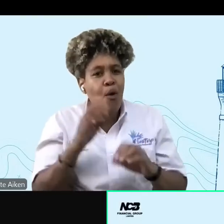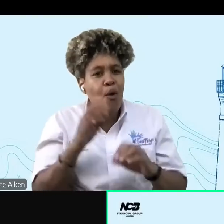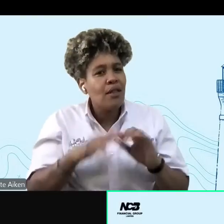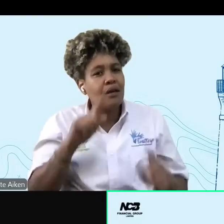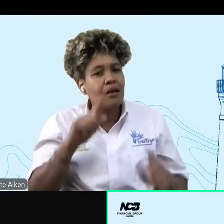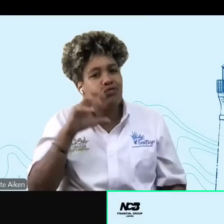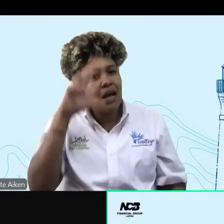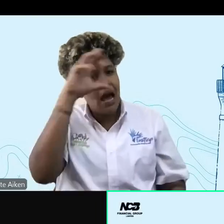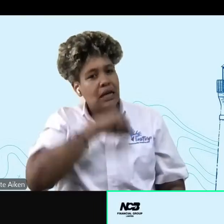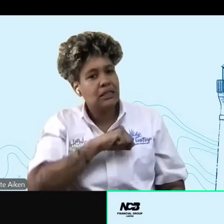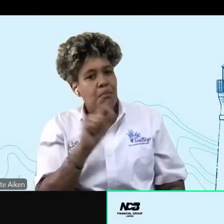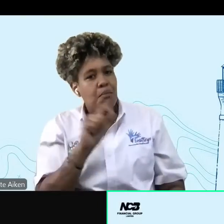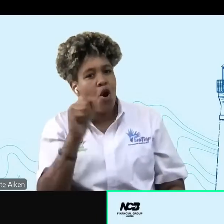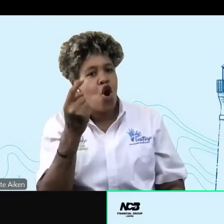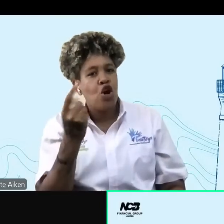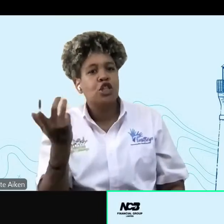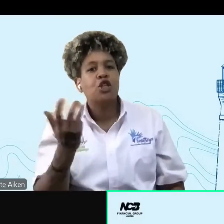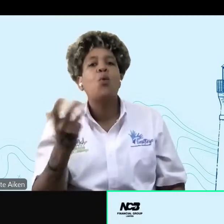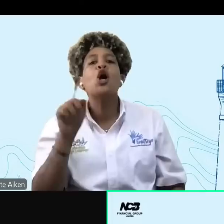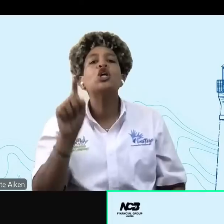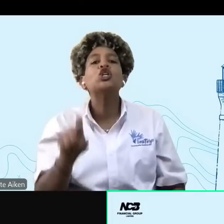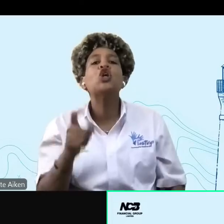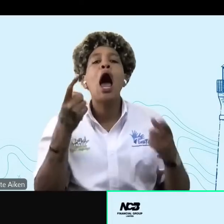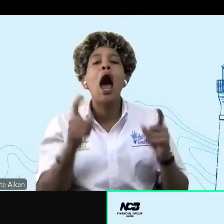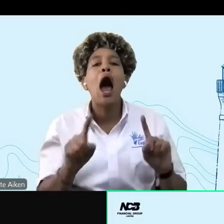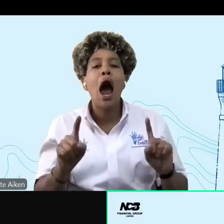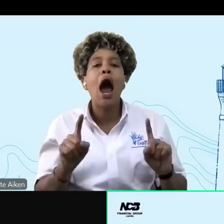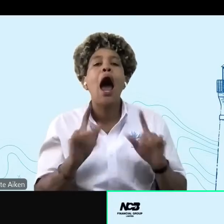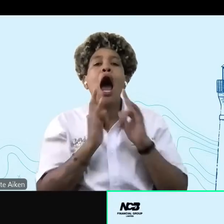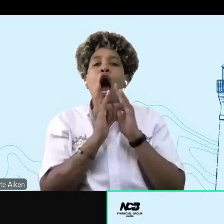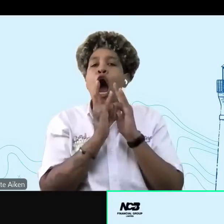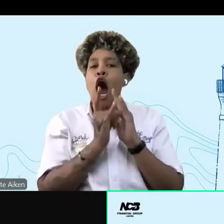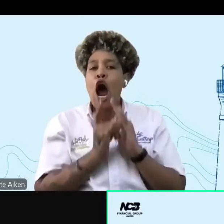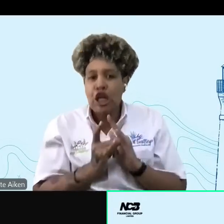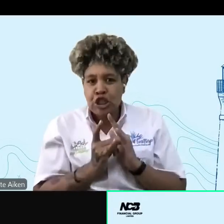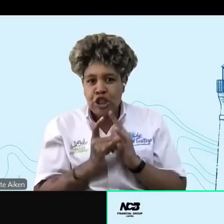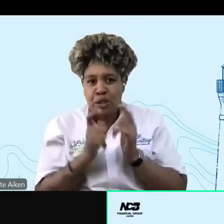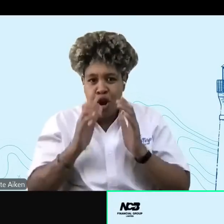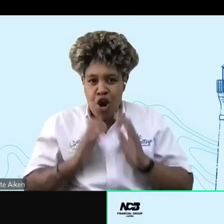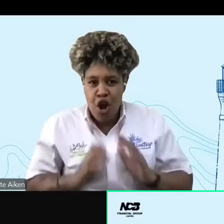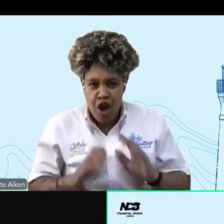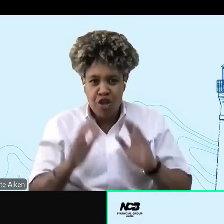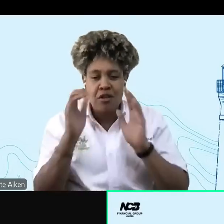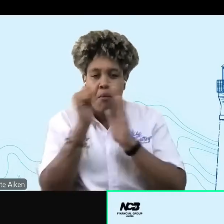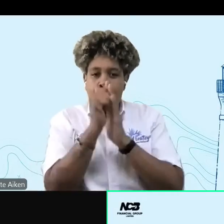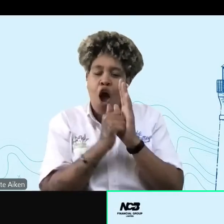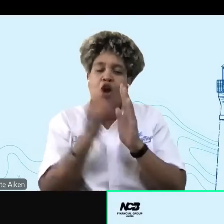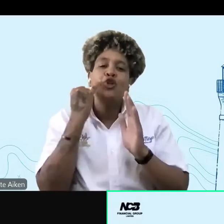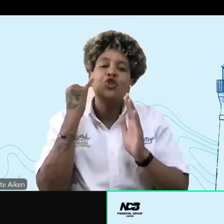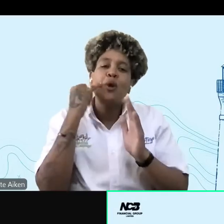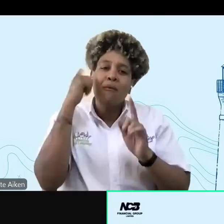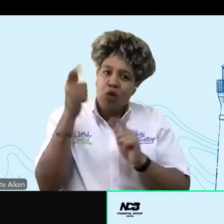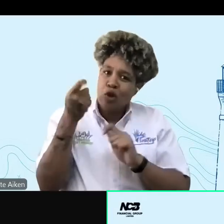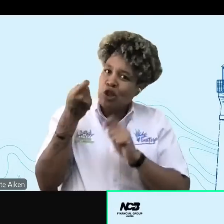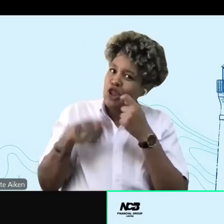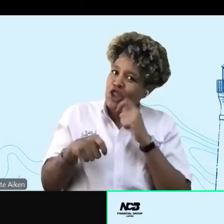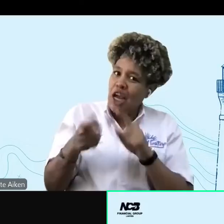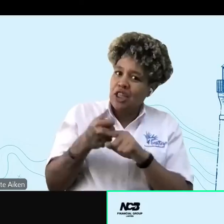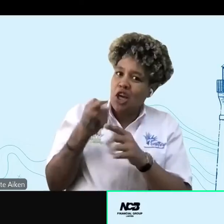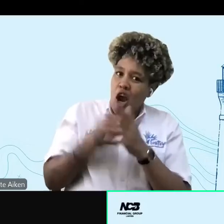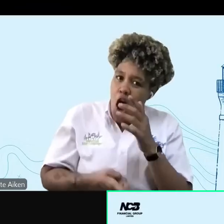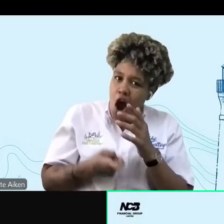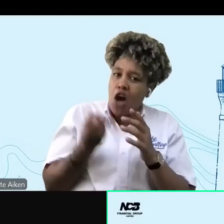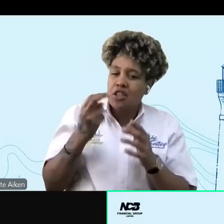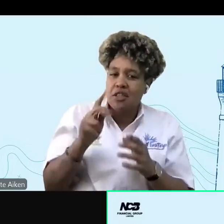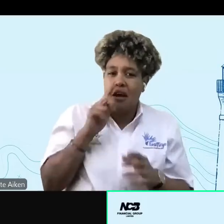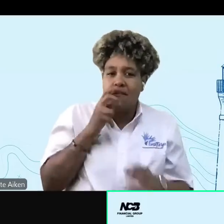estimated originally. What should be happening is there's an adjustment to the customer's account for the change in the cost